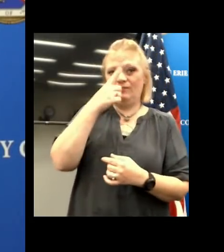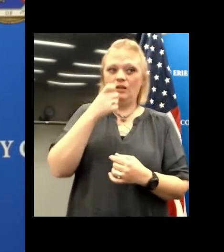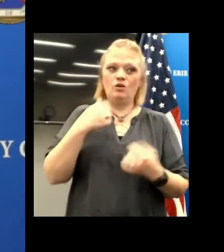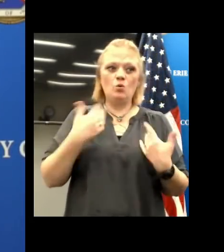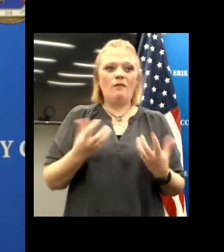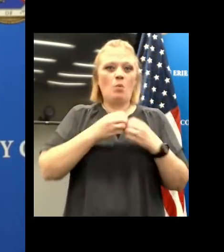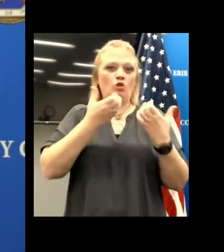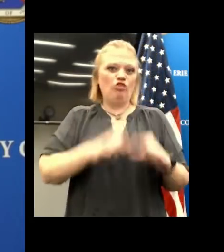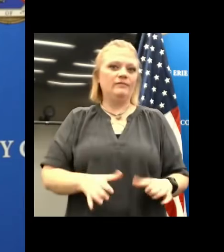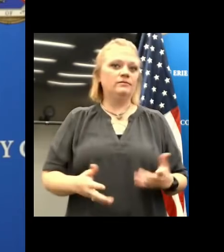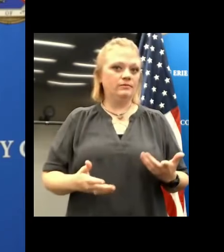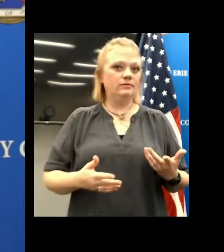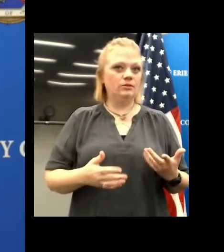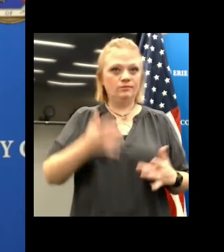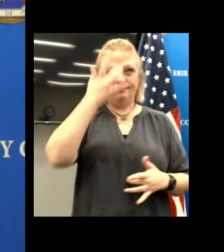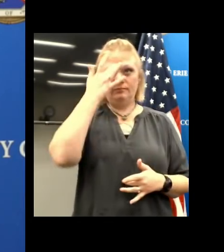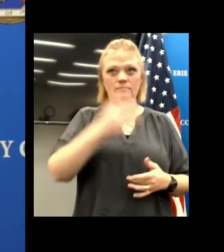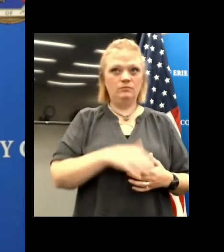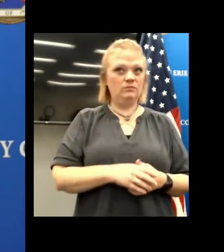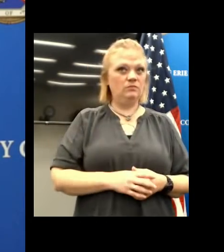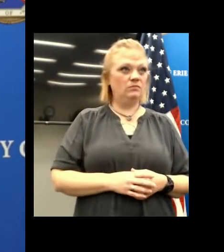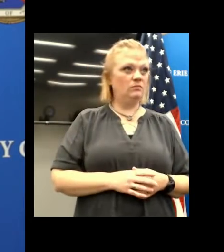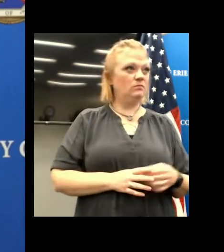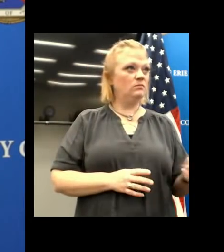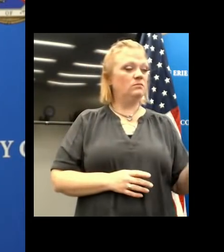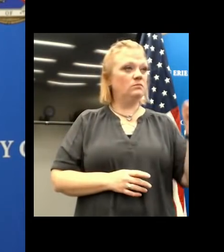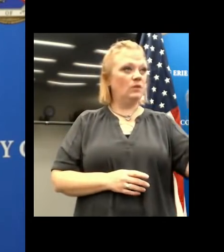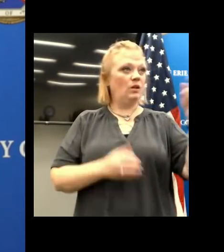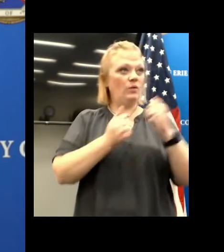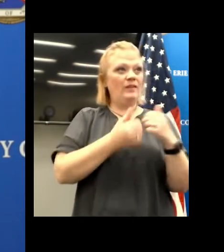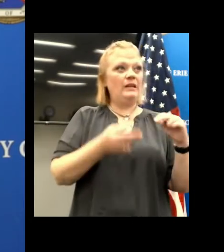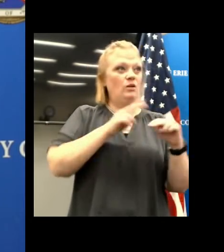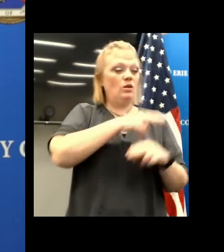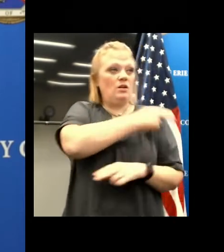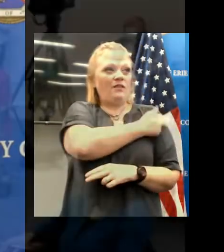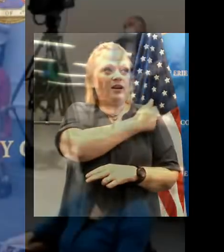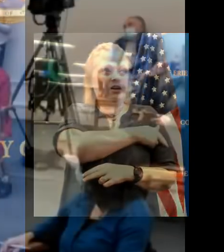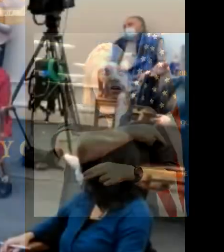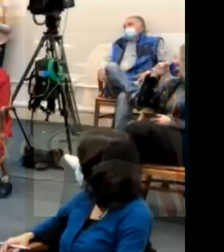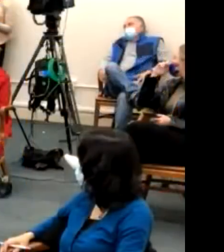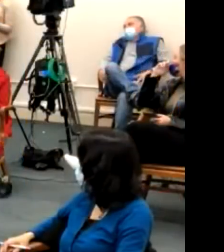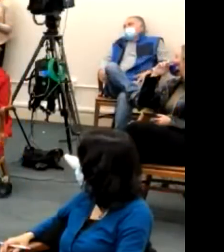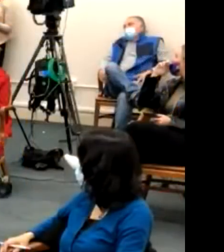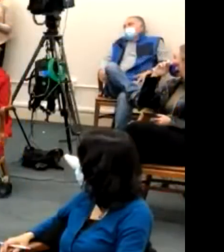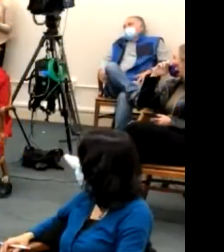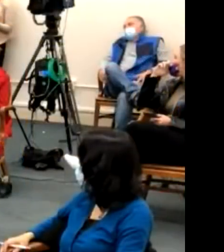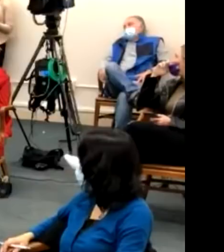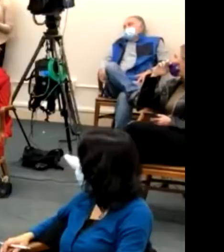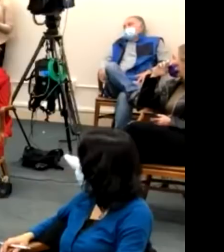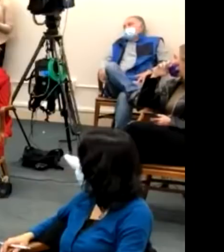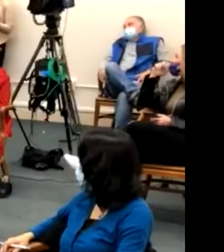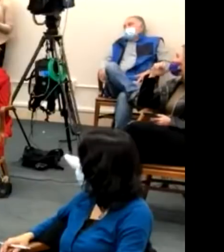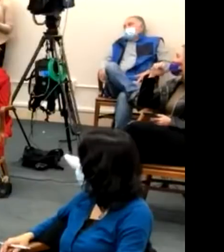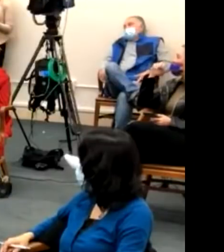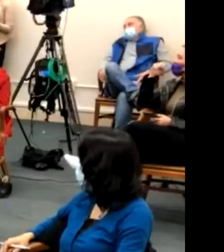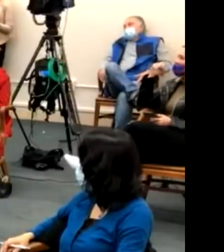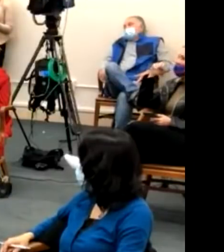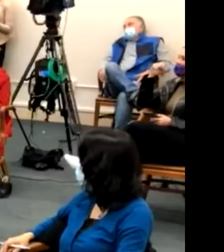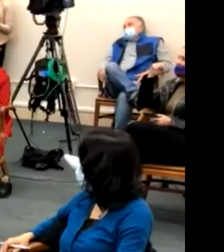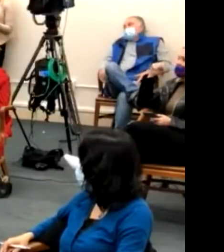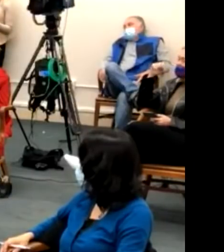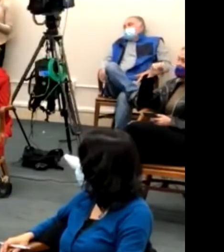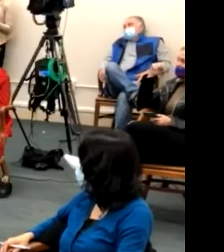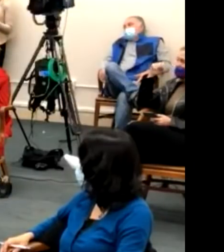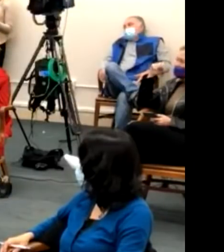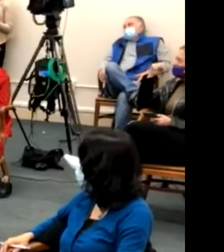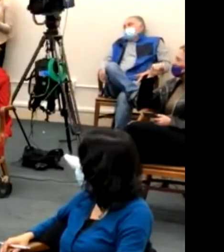COVID. Next. With the increase in hospitalizations, what conversations have you had with the local healthcare companies, and